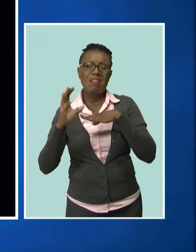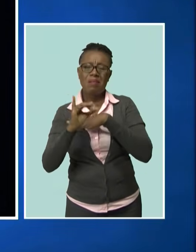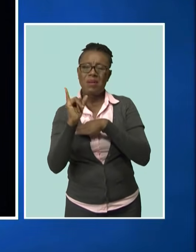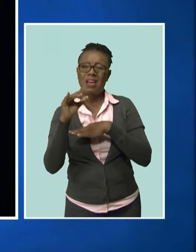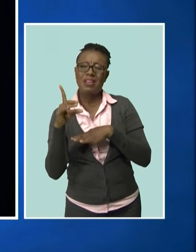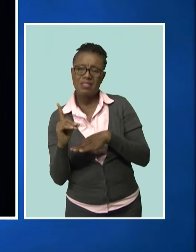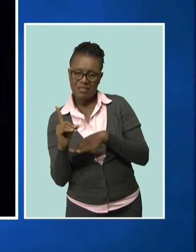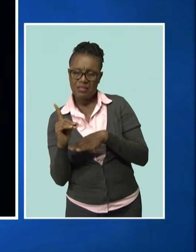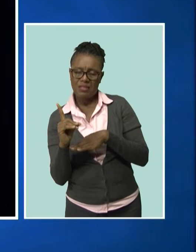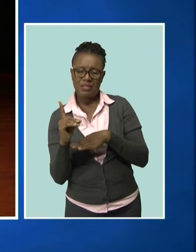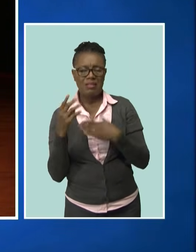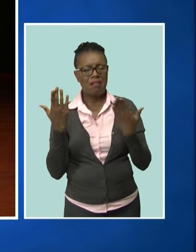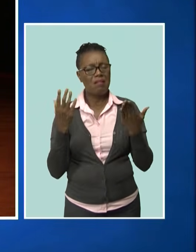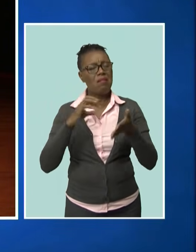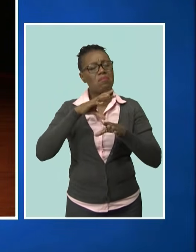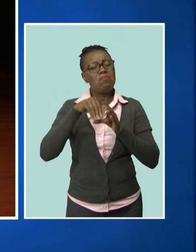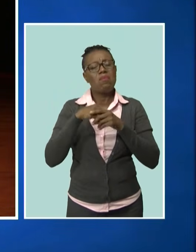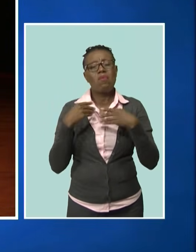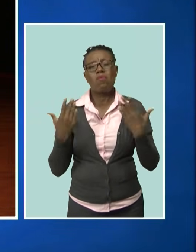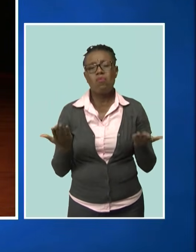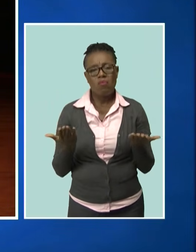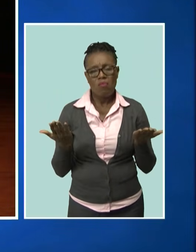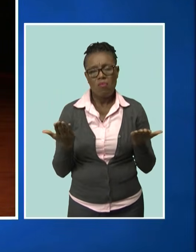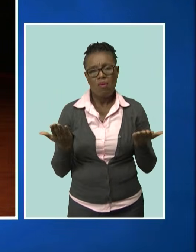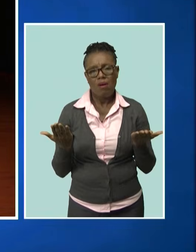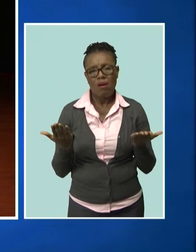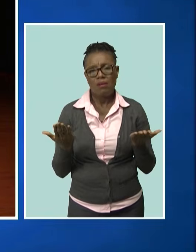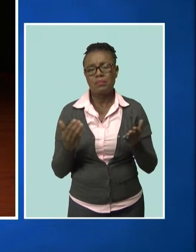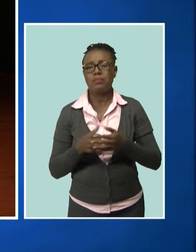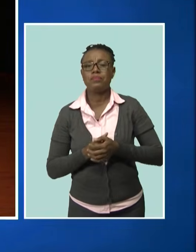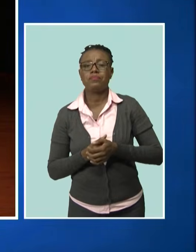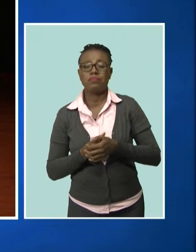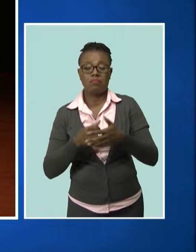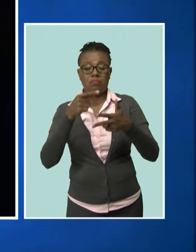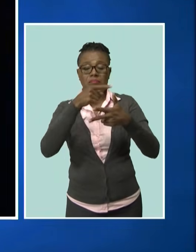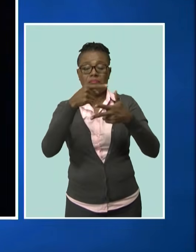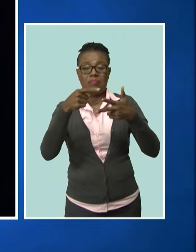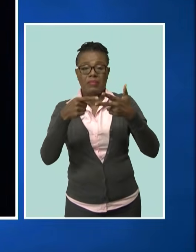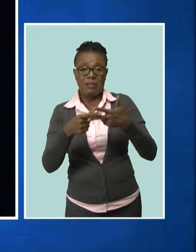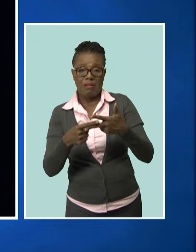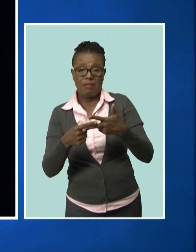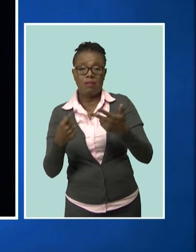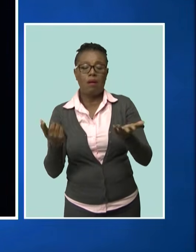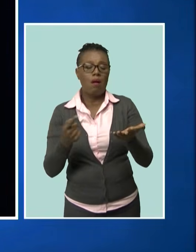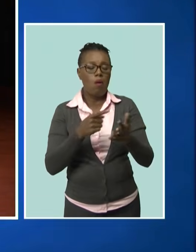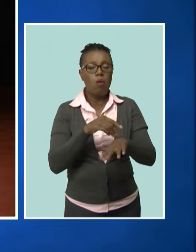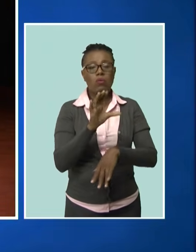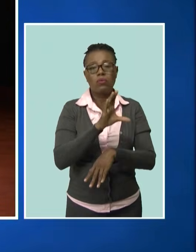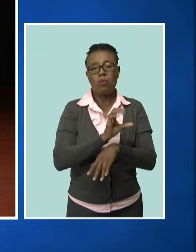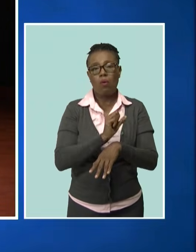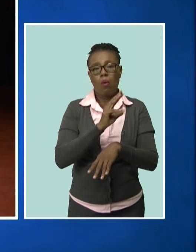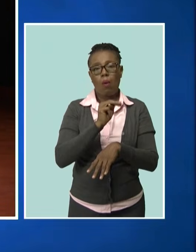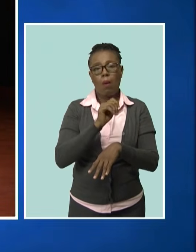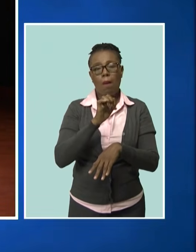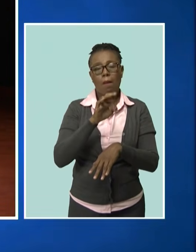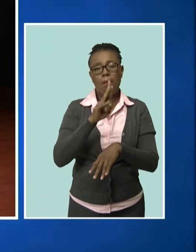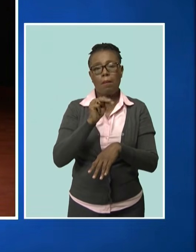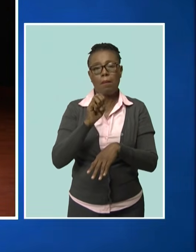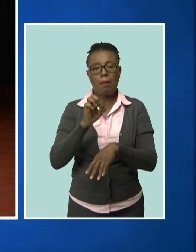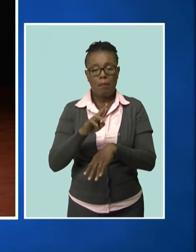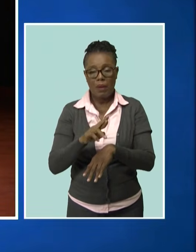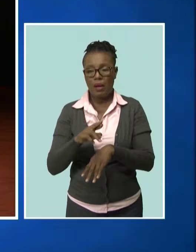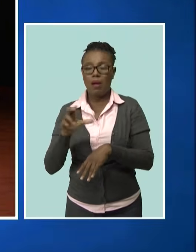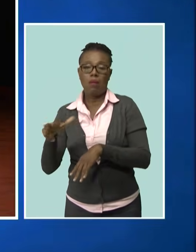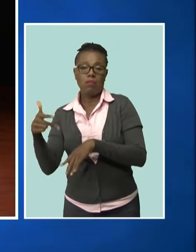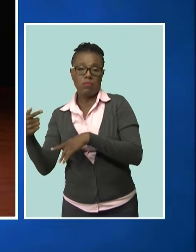were Jamaria Davis, Nathan Smallgraves, and Omisha Springer, and Tyler Clark, while Janae Husbands and